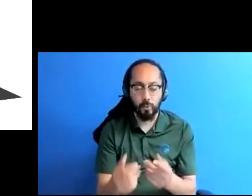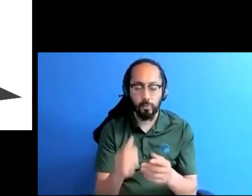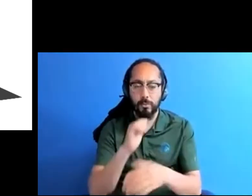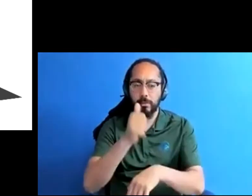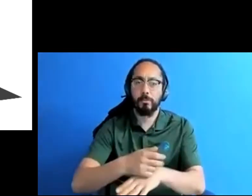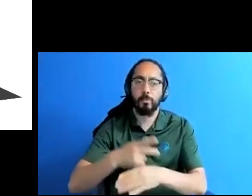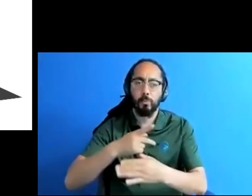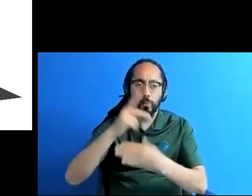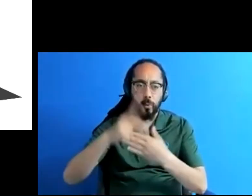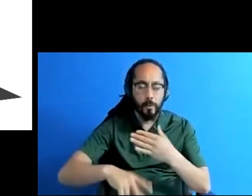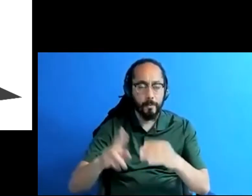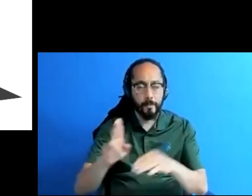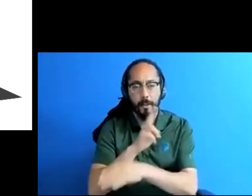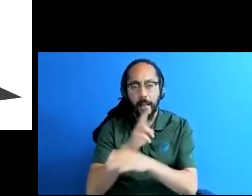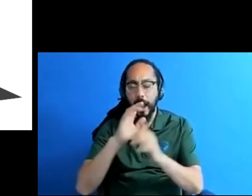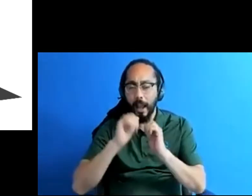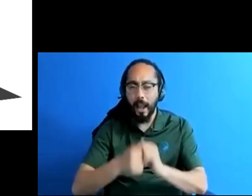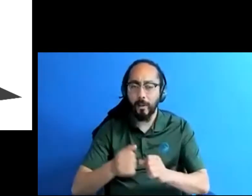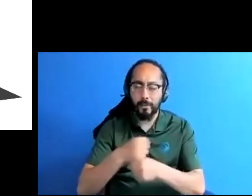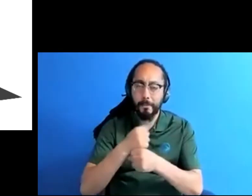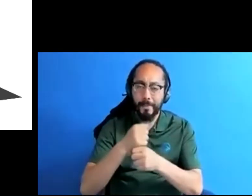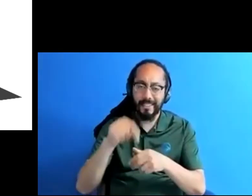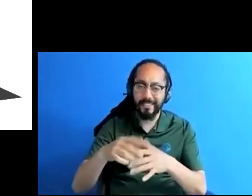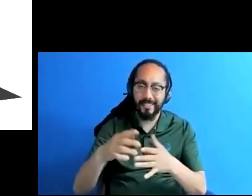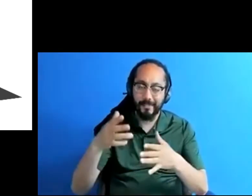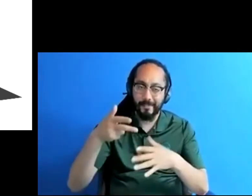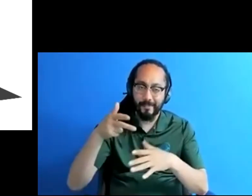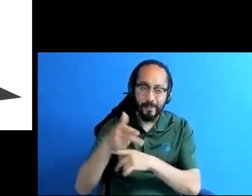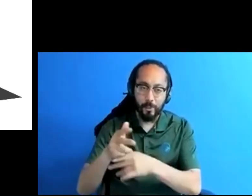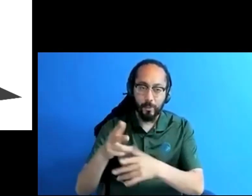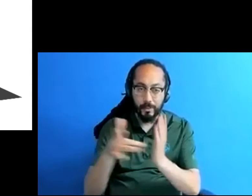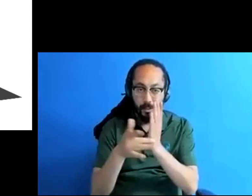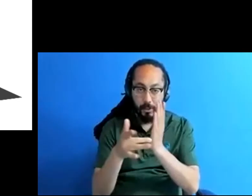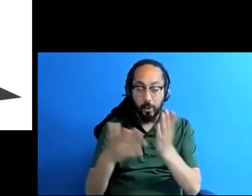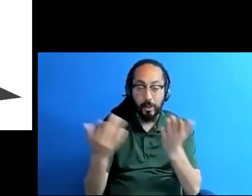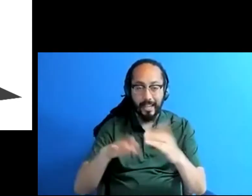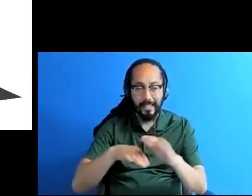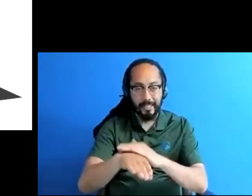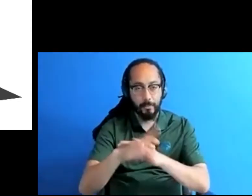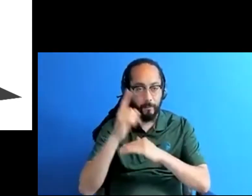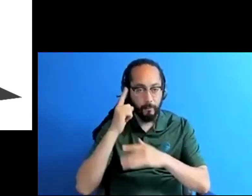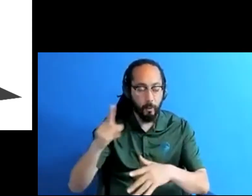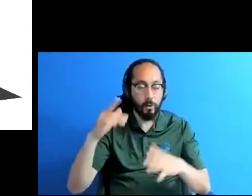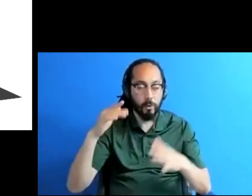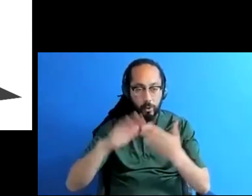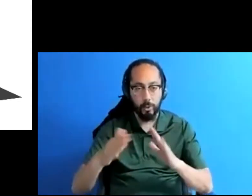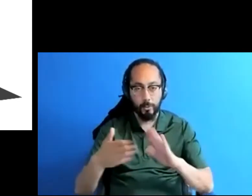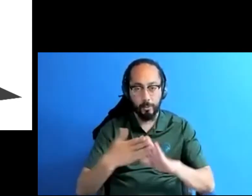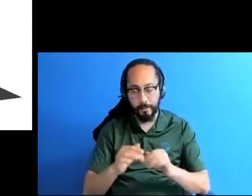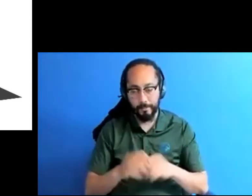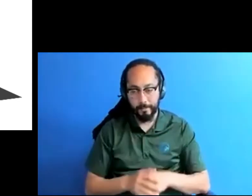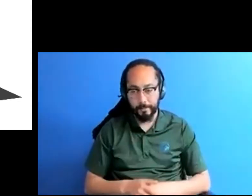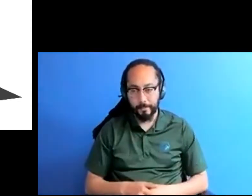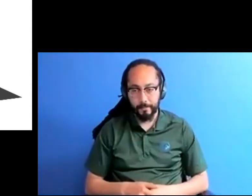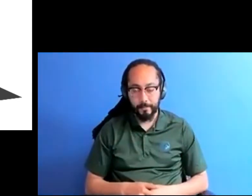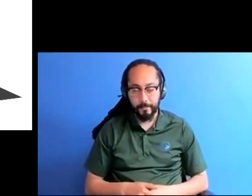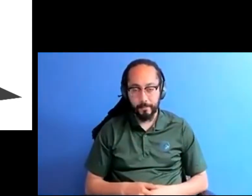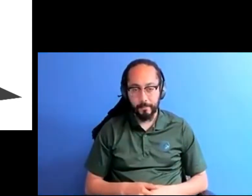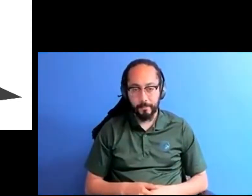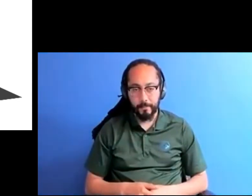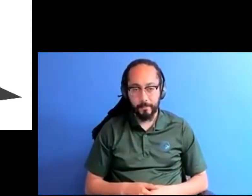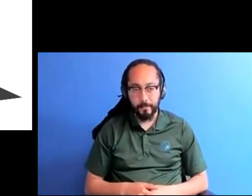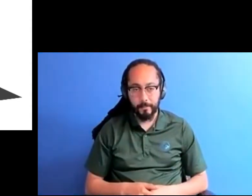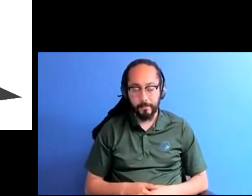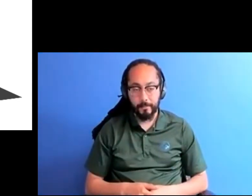actually make this video technology capture equipment accessible to the community itself. The National Ballet has its